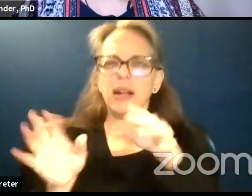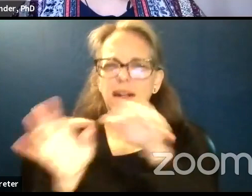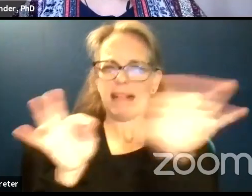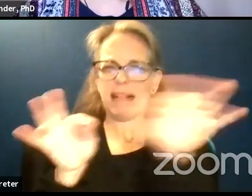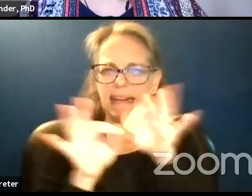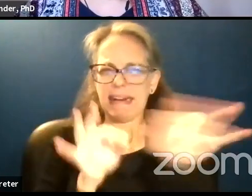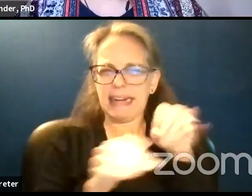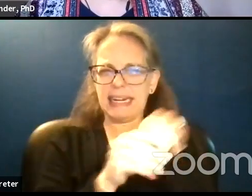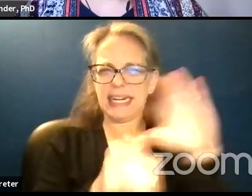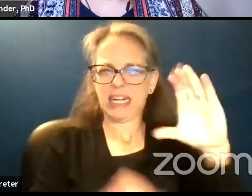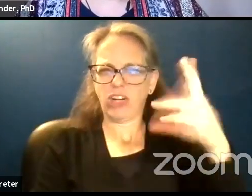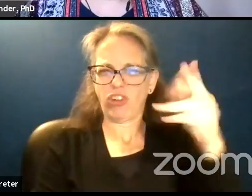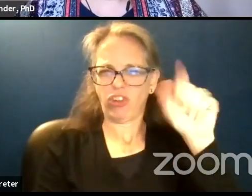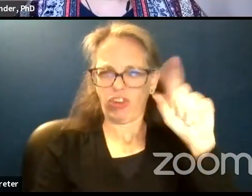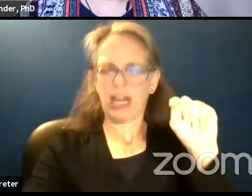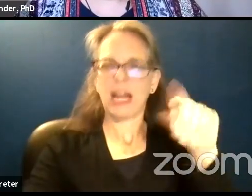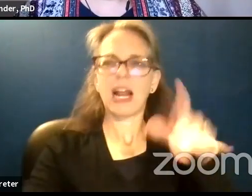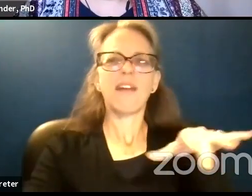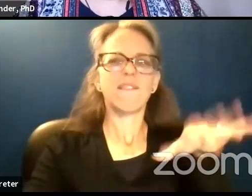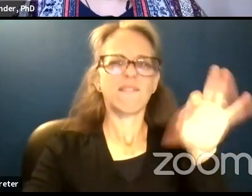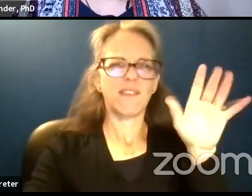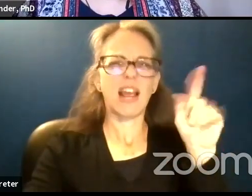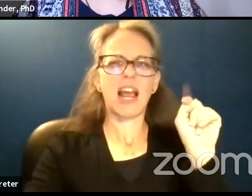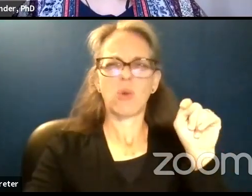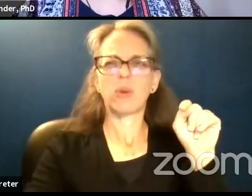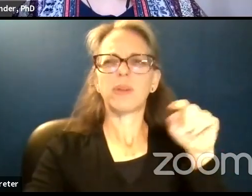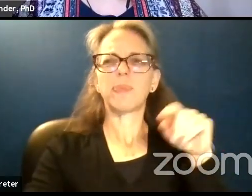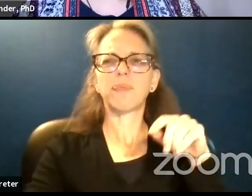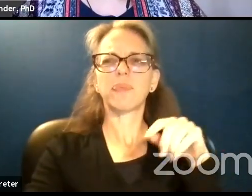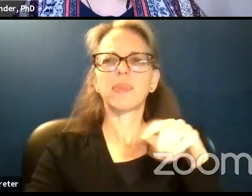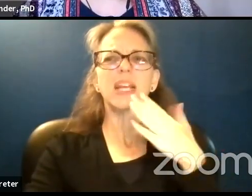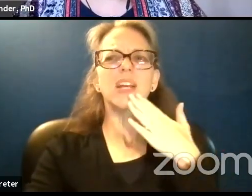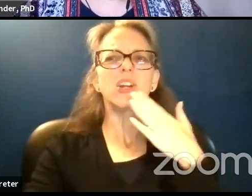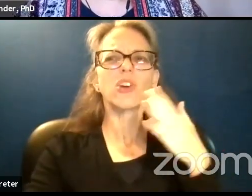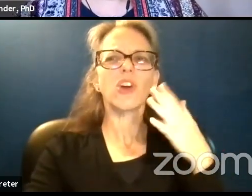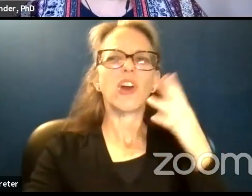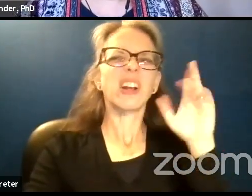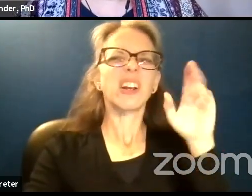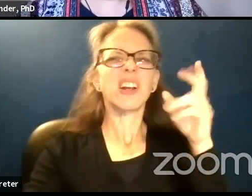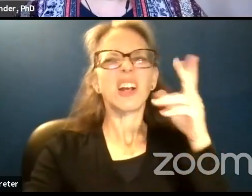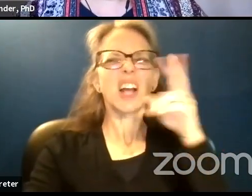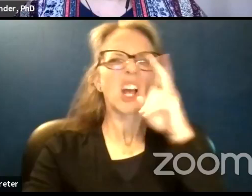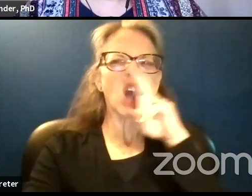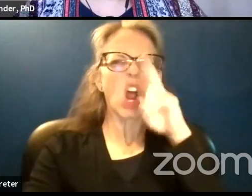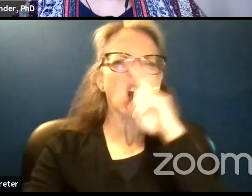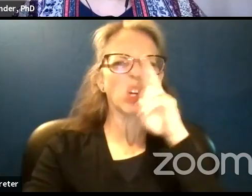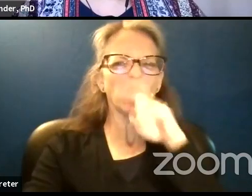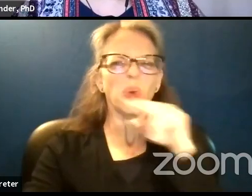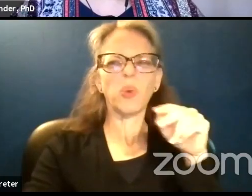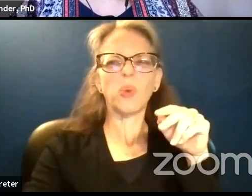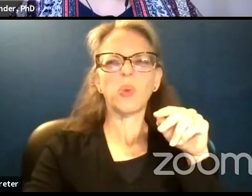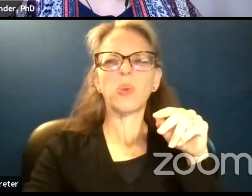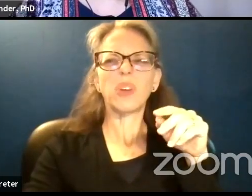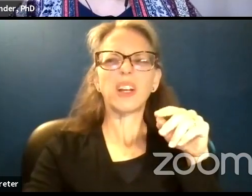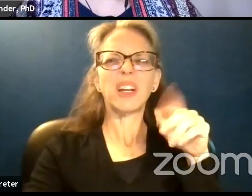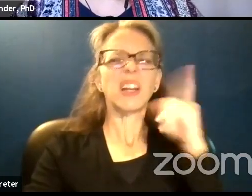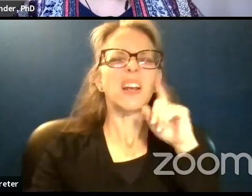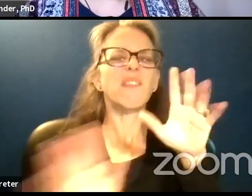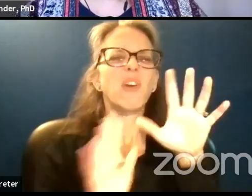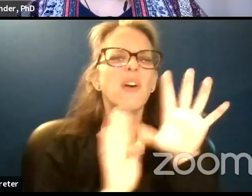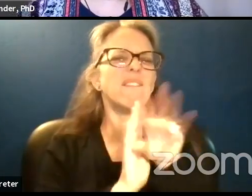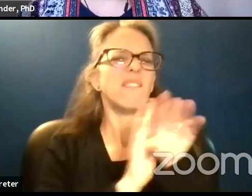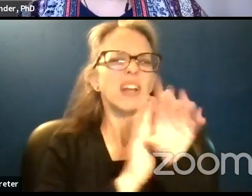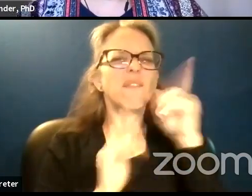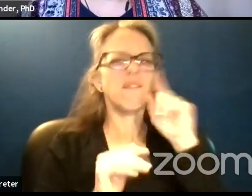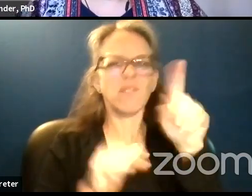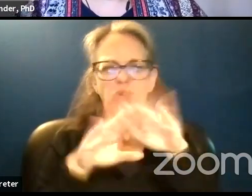do here. And I found a link for this one that's a nice little cartoony kind of video for kids about how vaccines work. Great. Thanks,